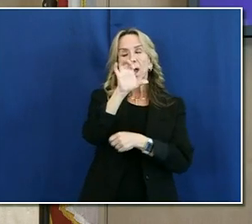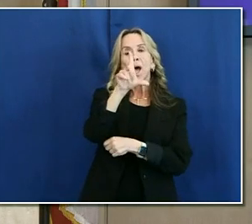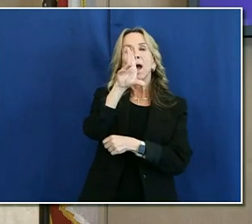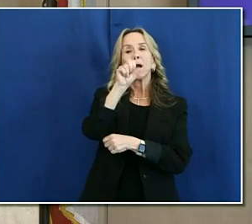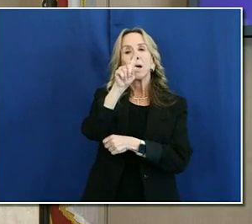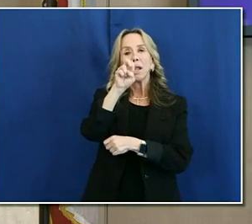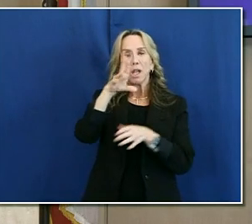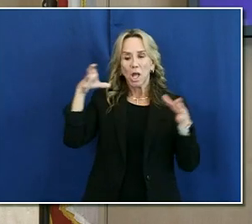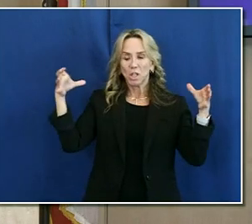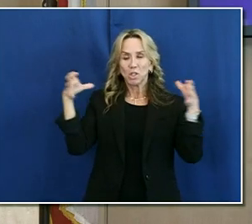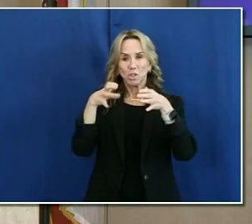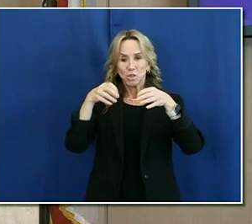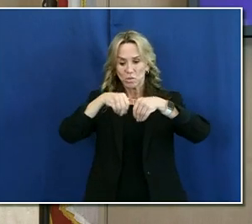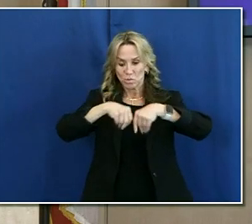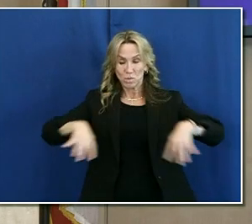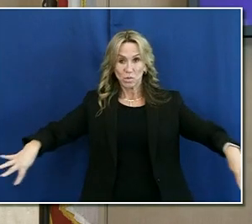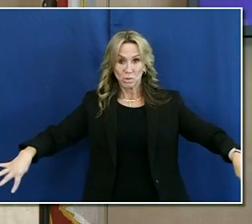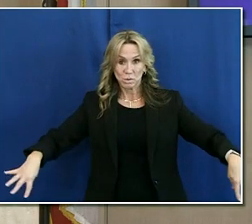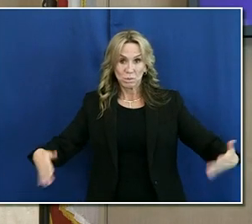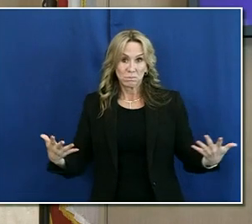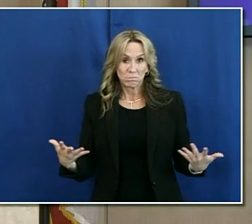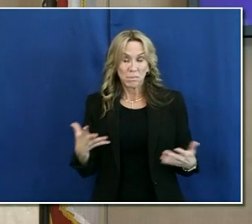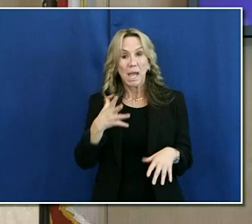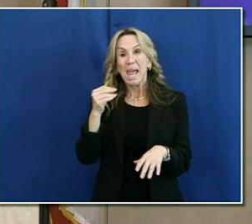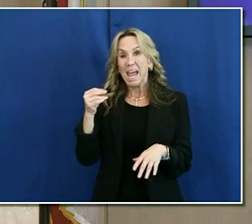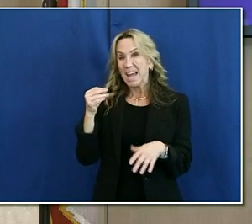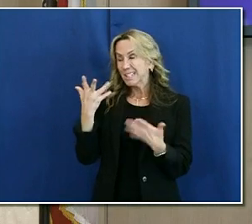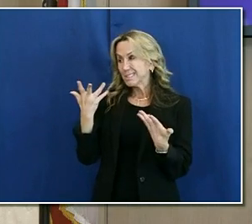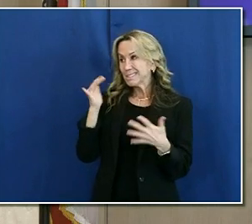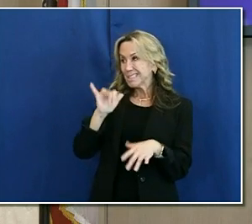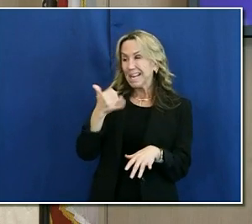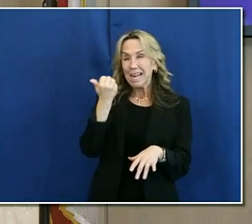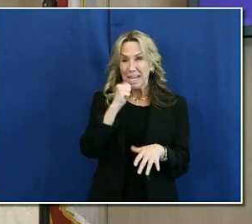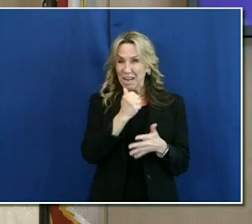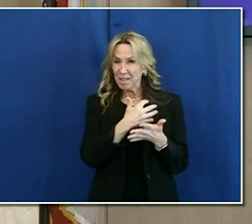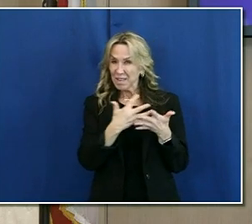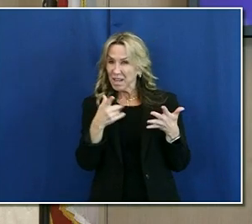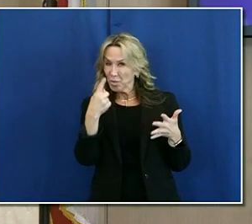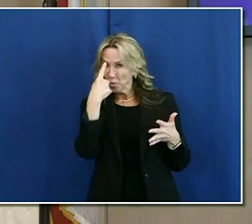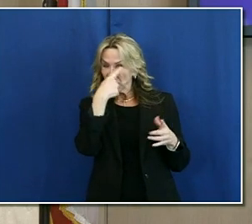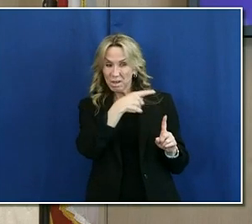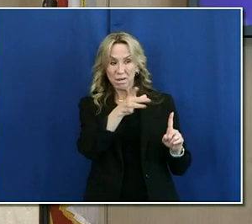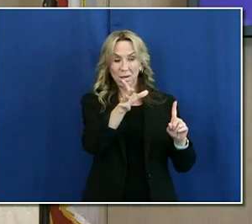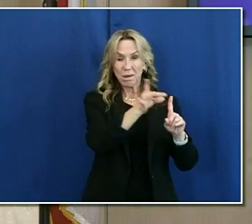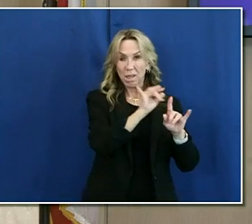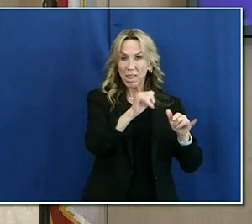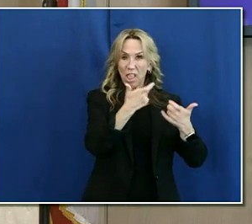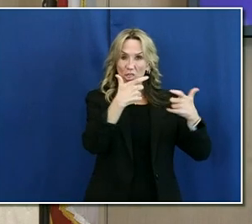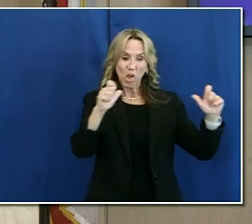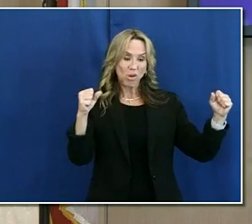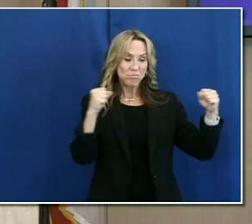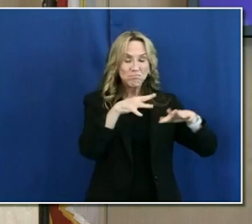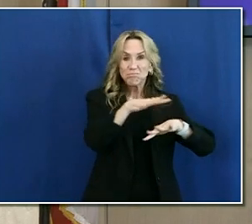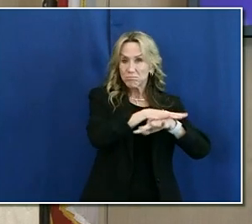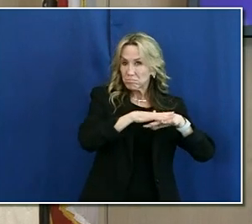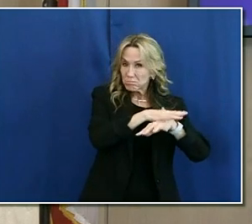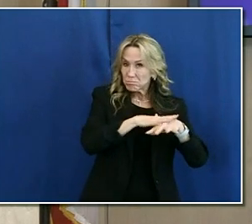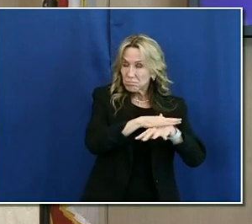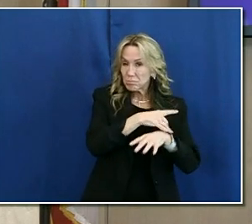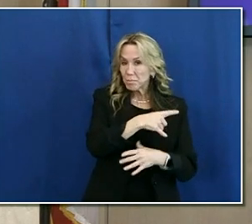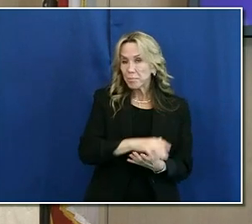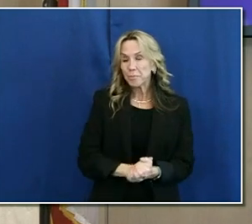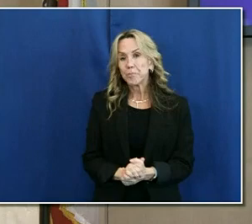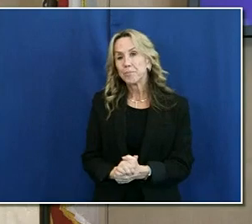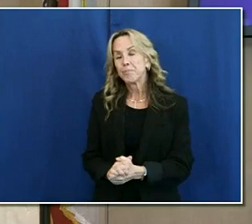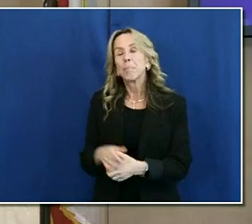of the current cases been linked back to large gatherings in the college area? Have Dr. McDonald just briefly